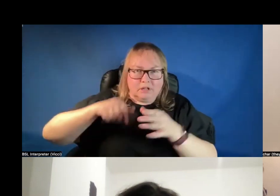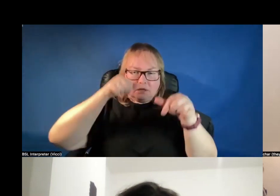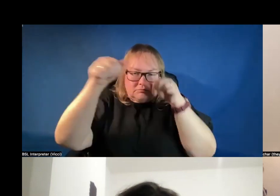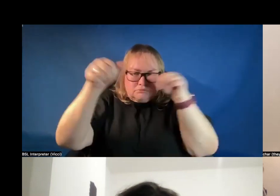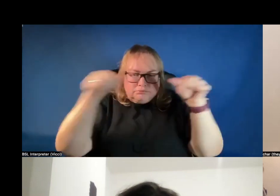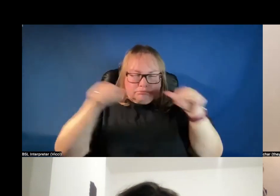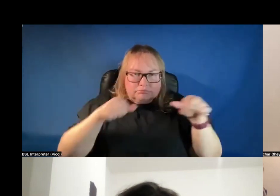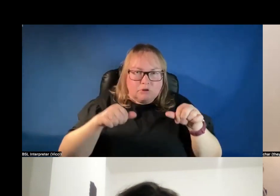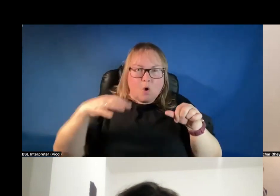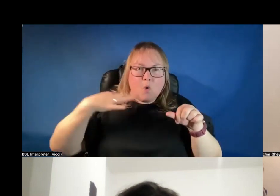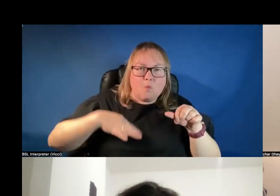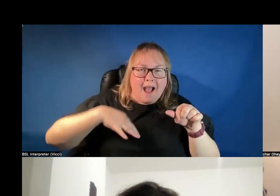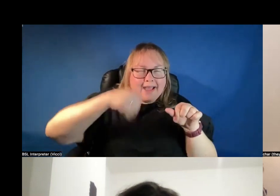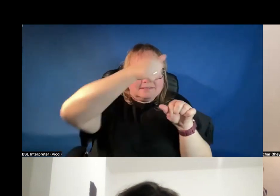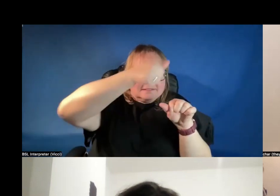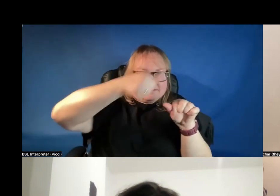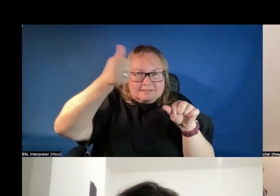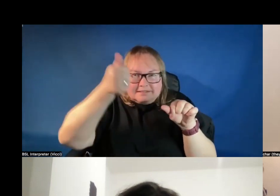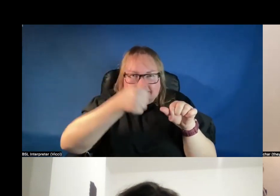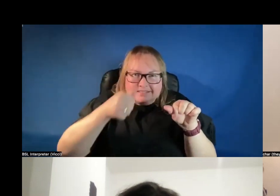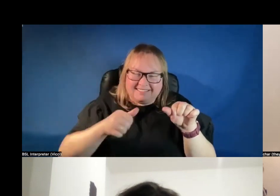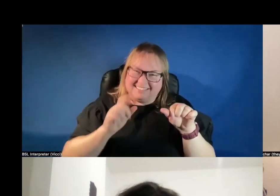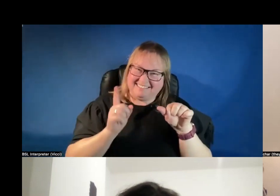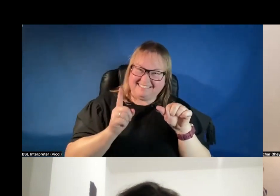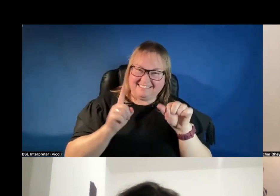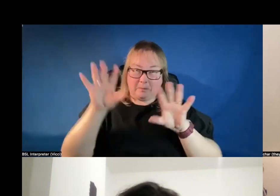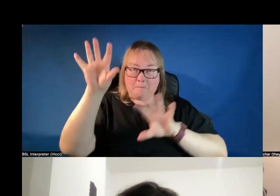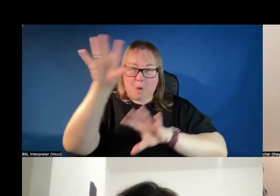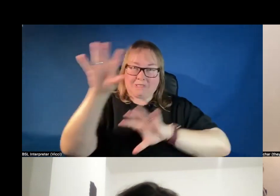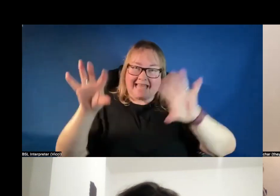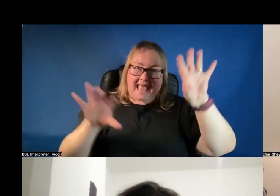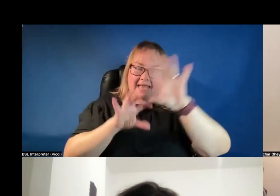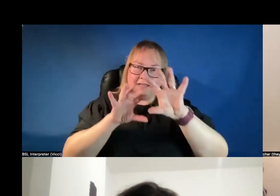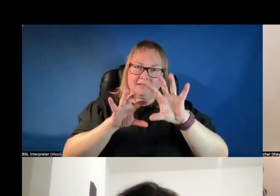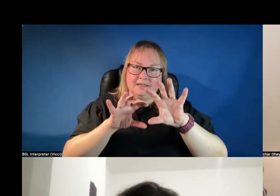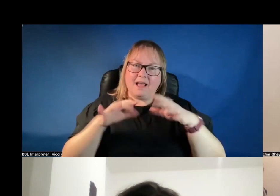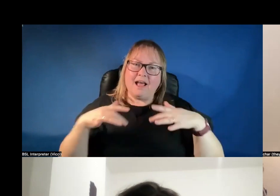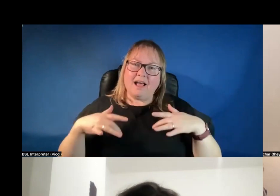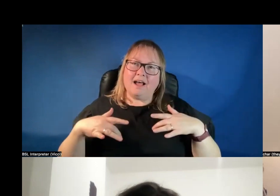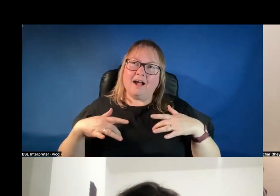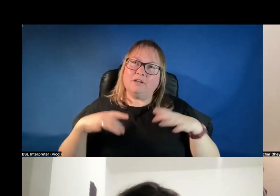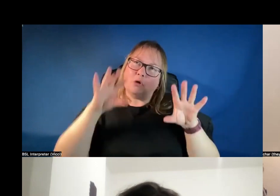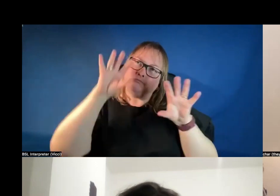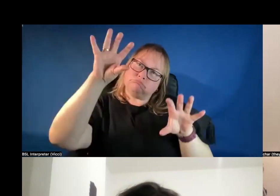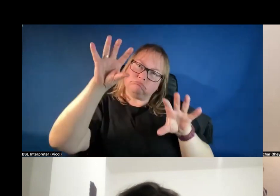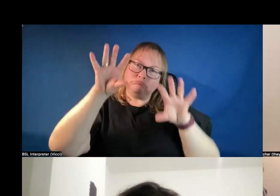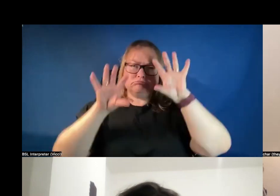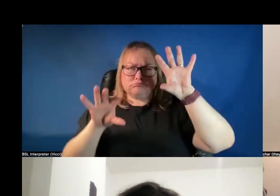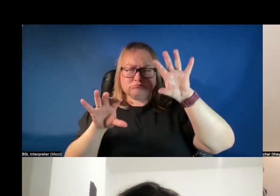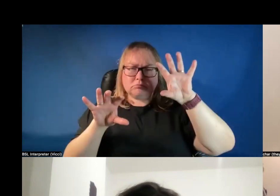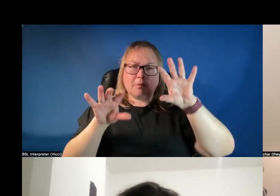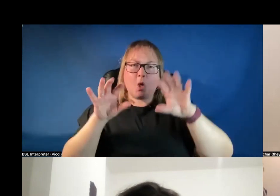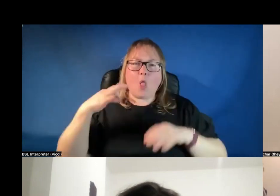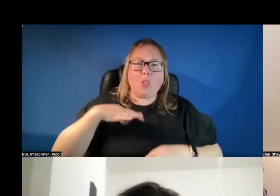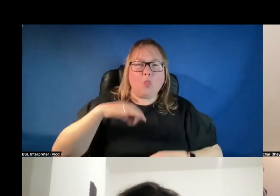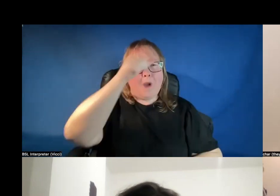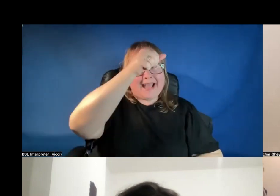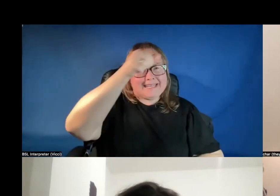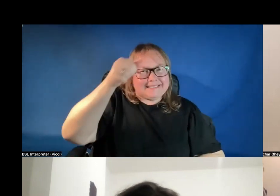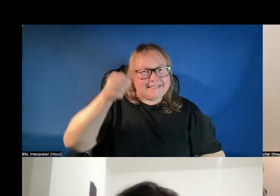colorful fragments, that's me. That's kind of like my soul, if that's not too big a word.